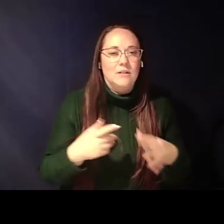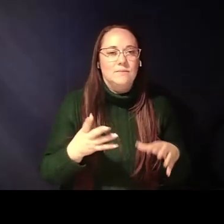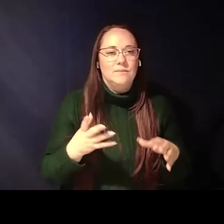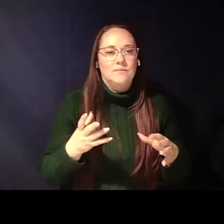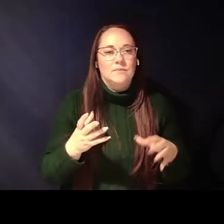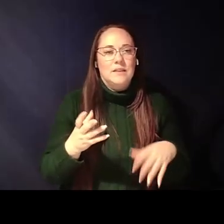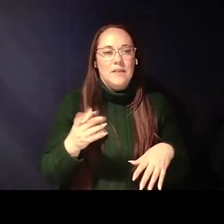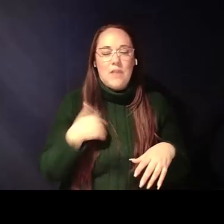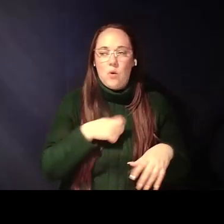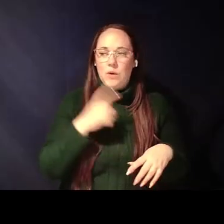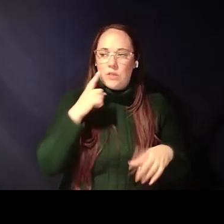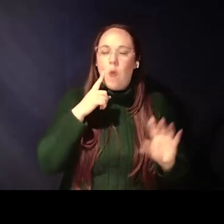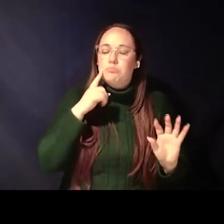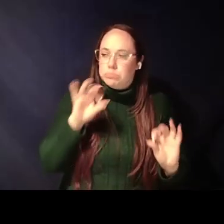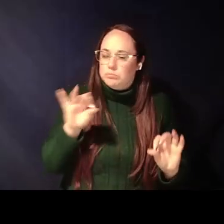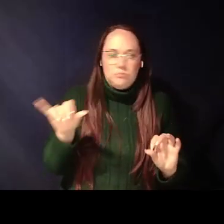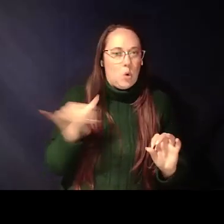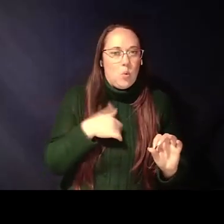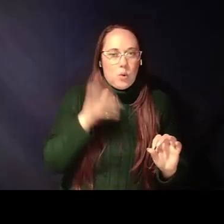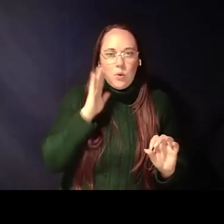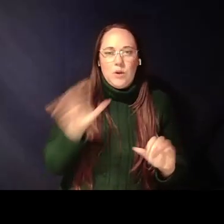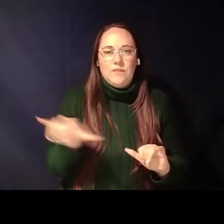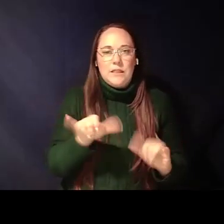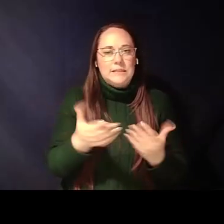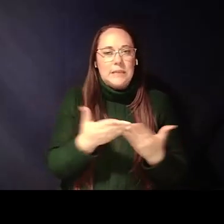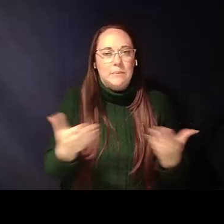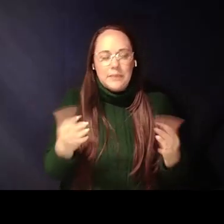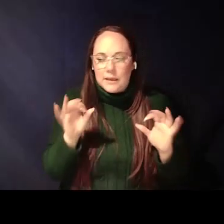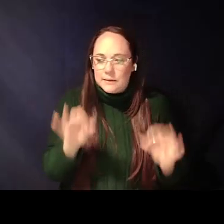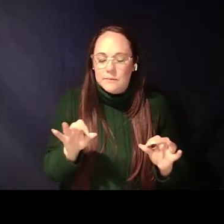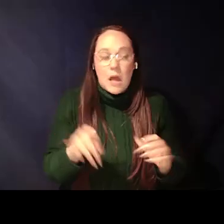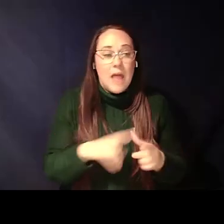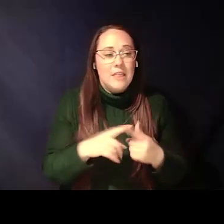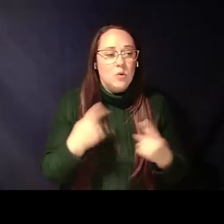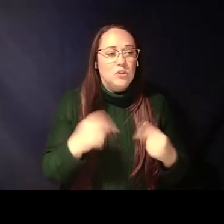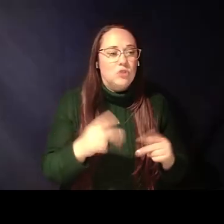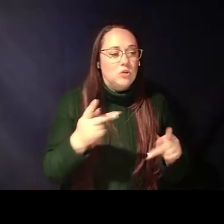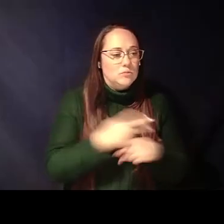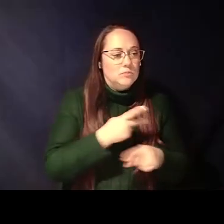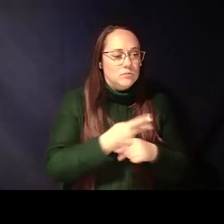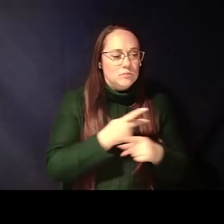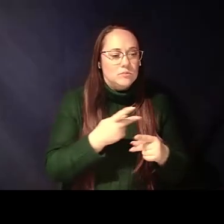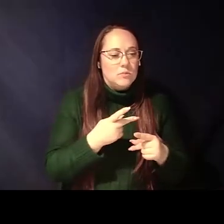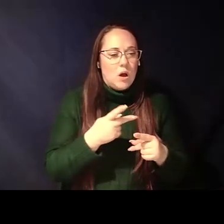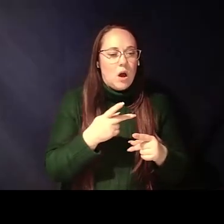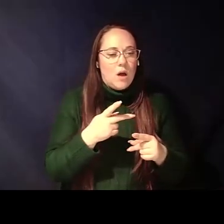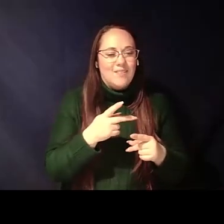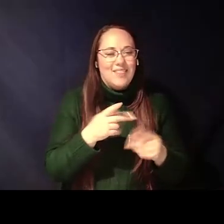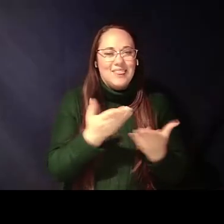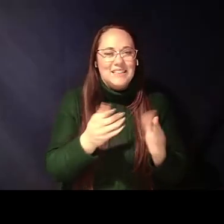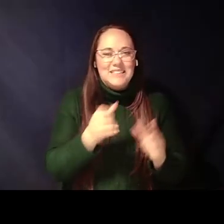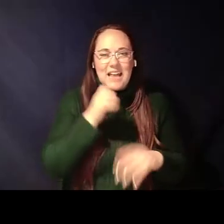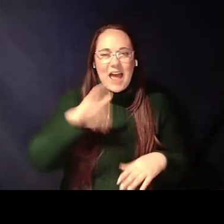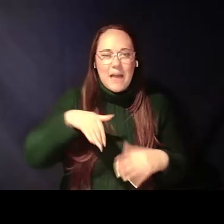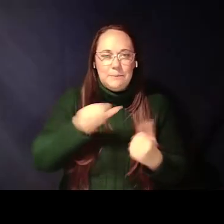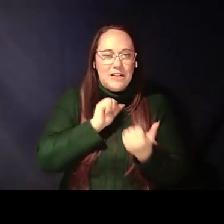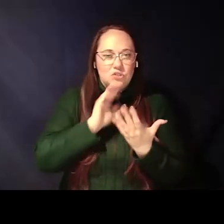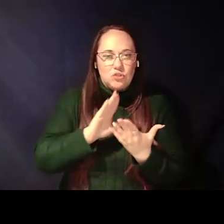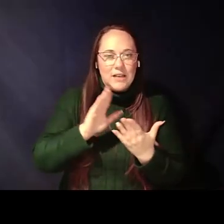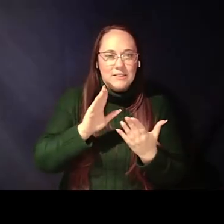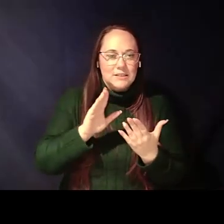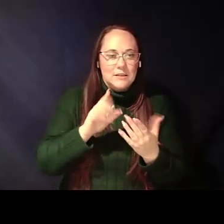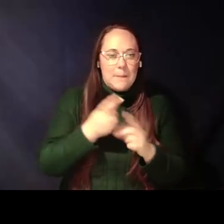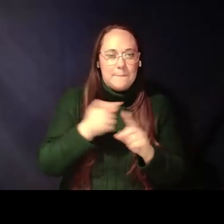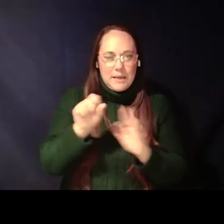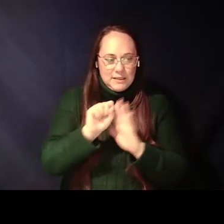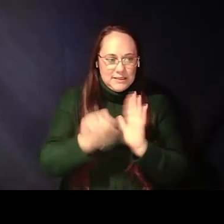and said, yep, that's what we would have said as well. So we tried to look at places that hadn't already been addressed in current efforts by the